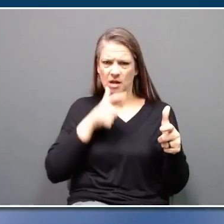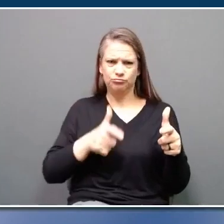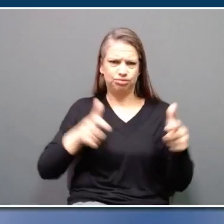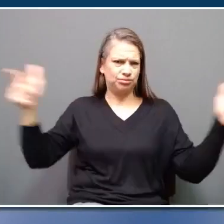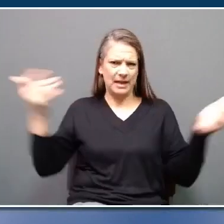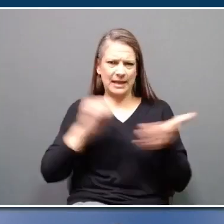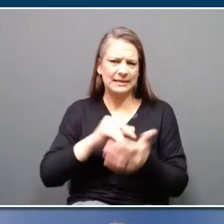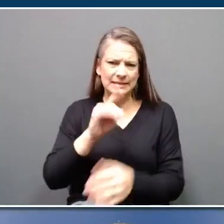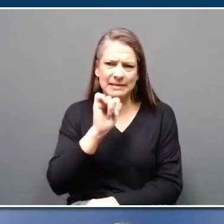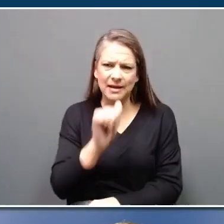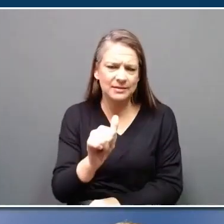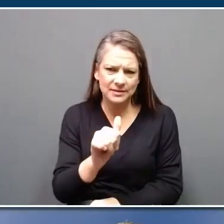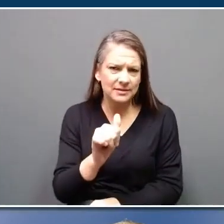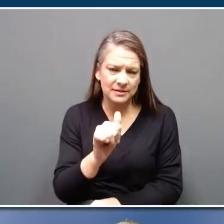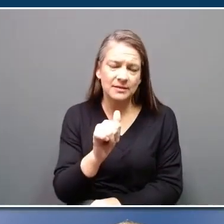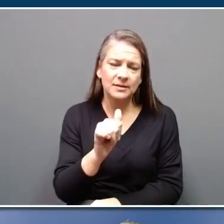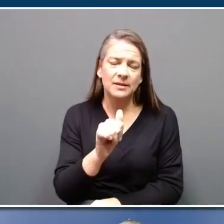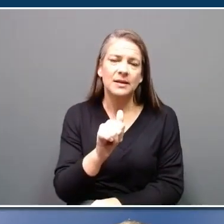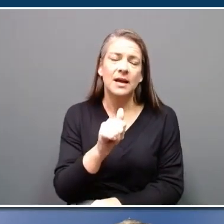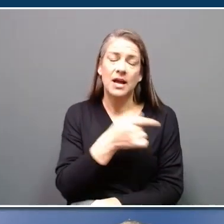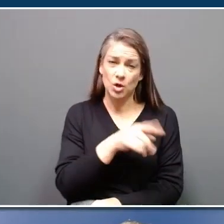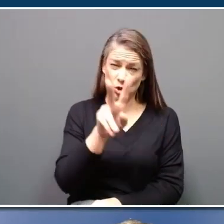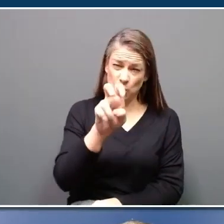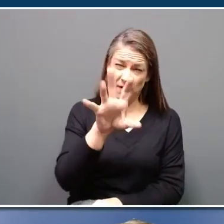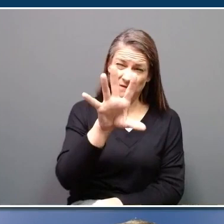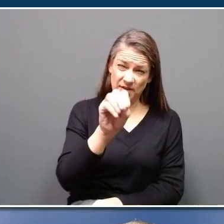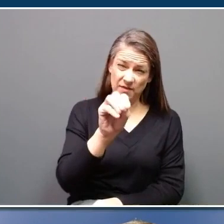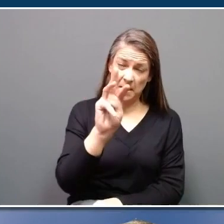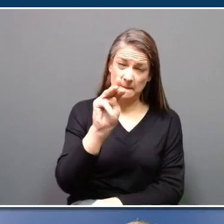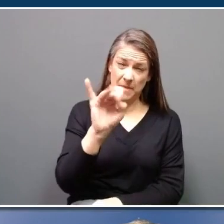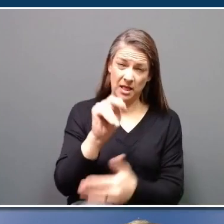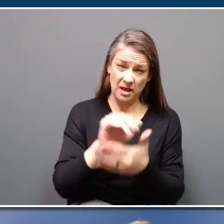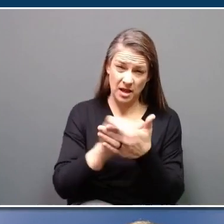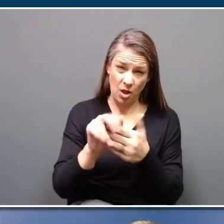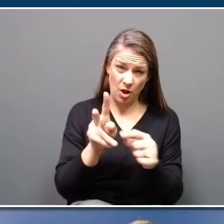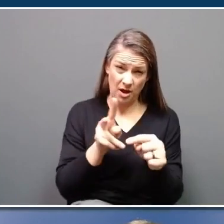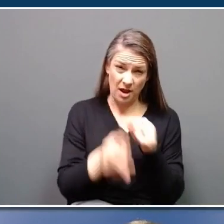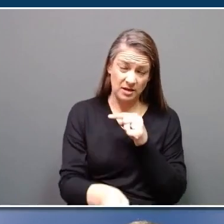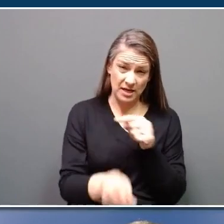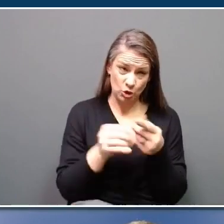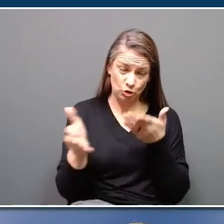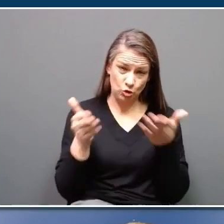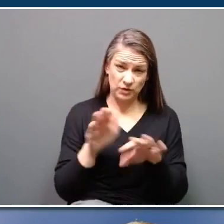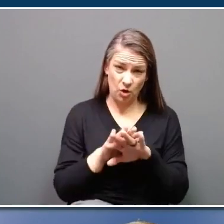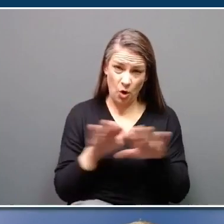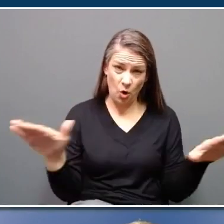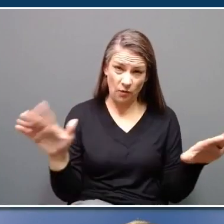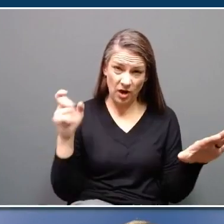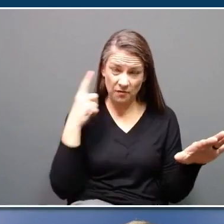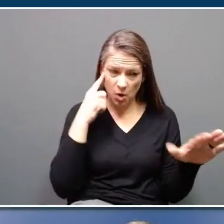was before, and to have a $250 million cut in services across the board without